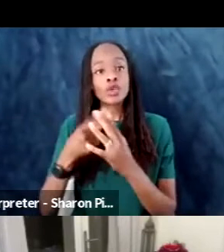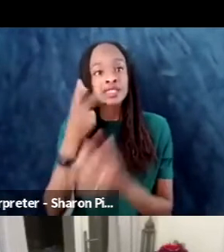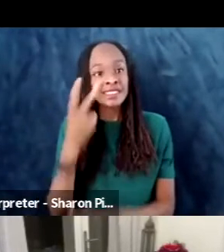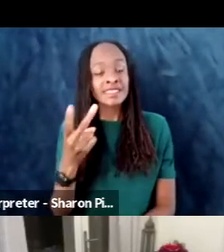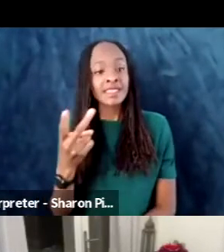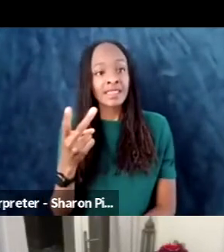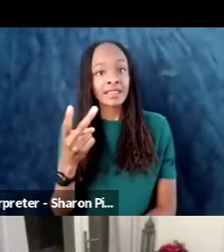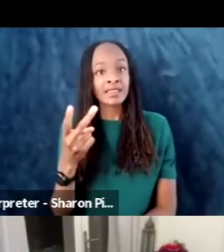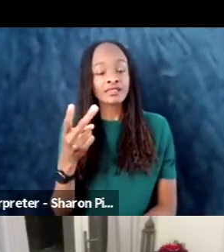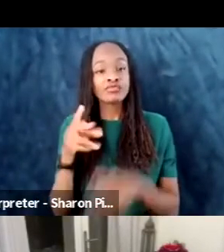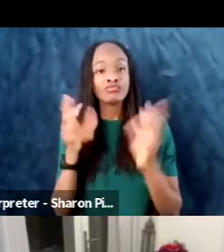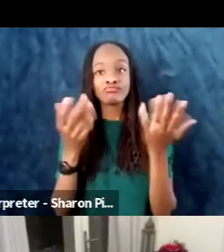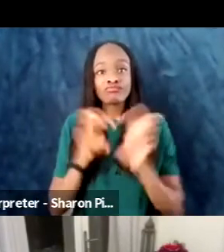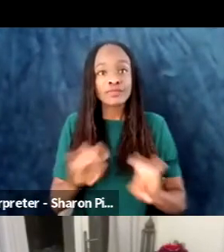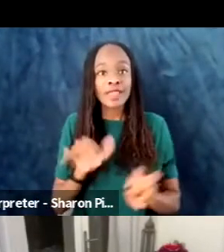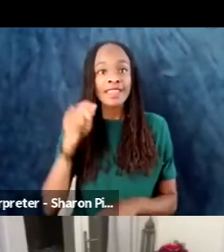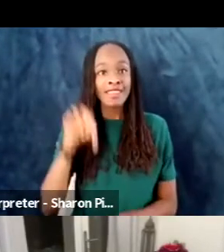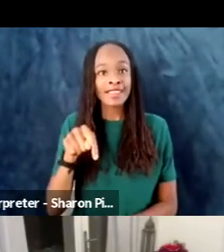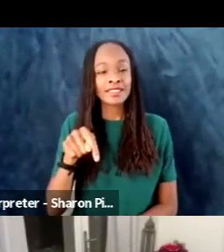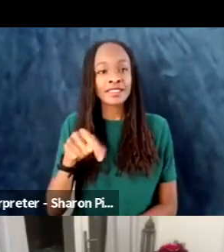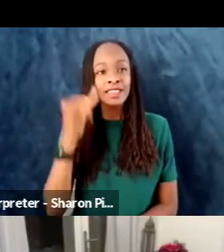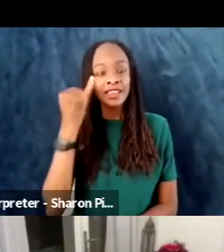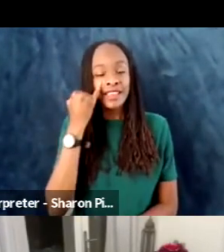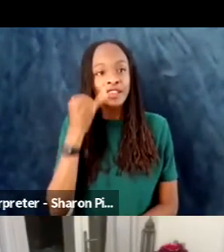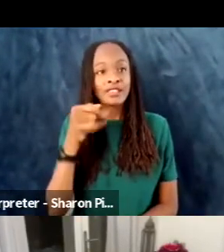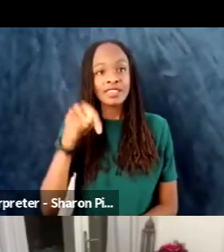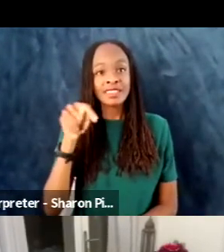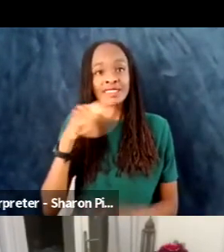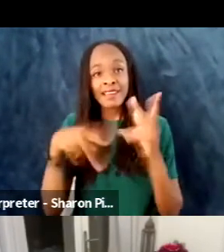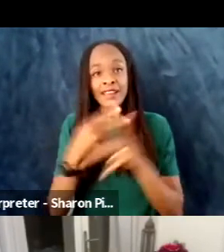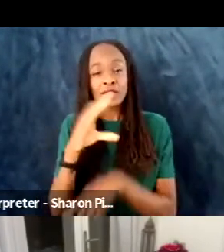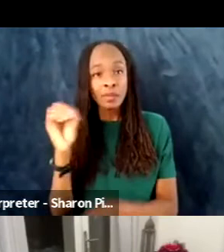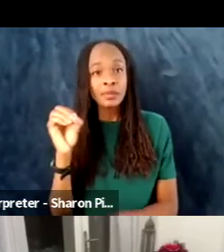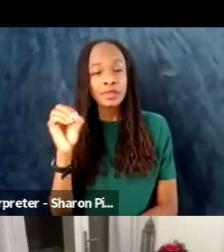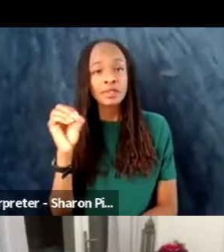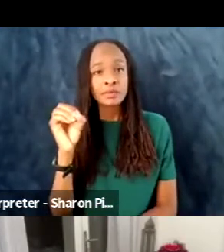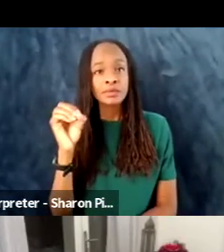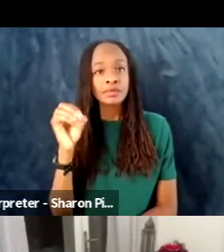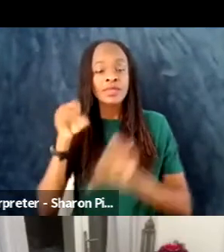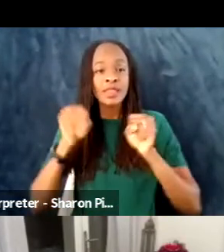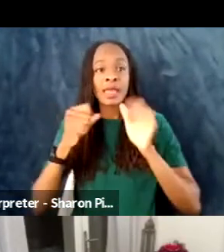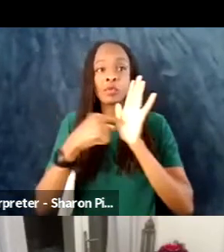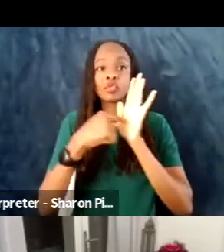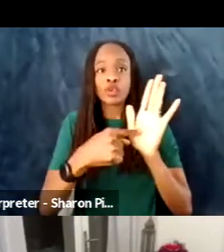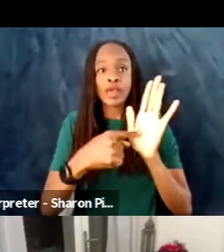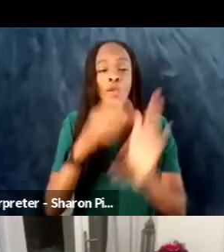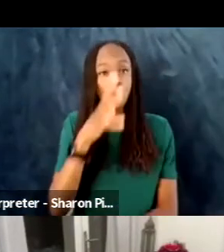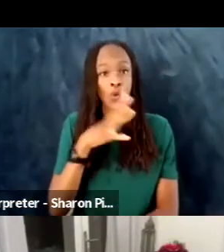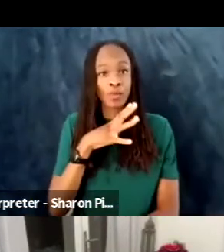like this? If a steel company like JSW would portray a woman